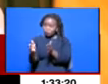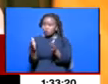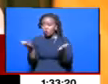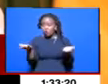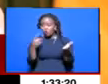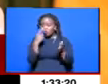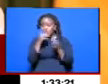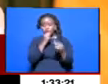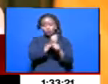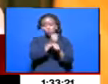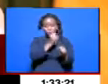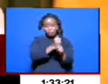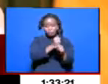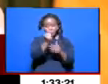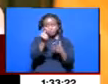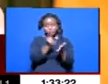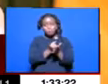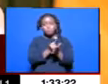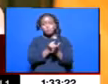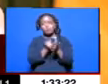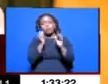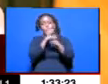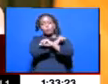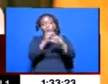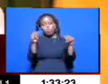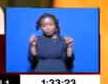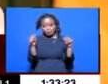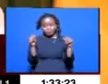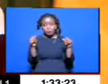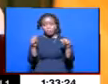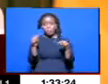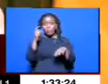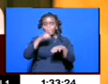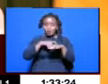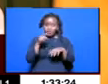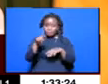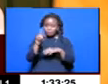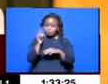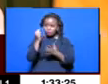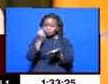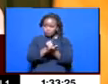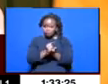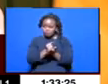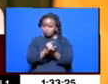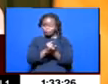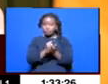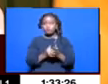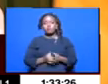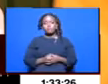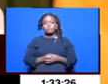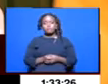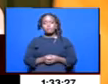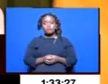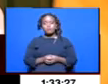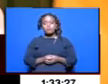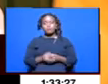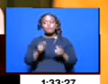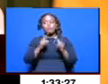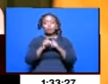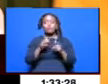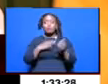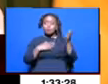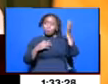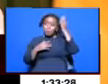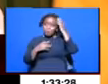functions of the office of the president during his tenure of office. And I know I've